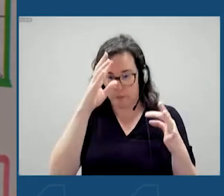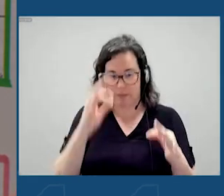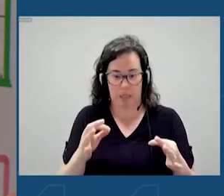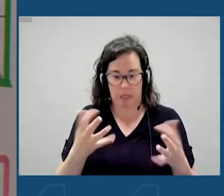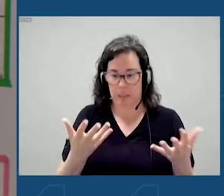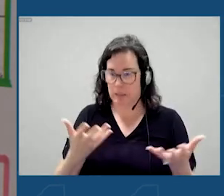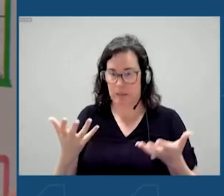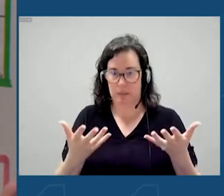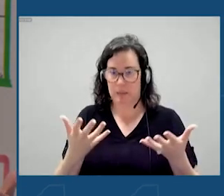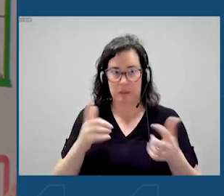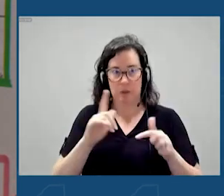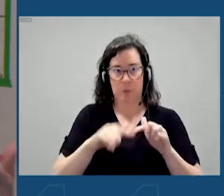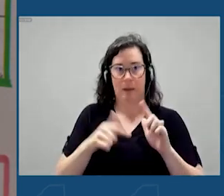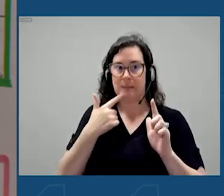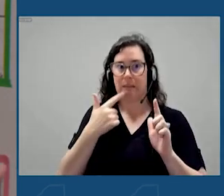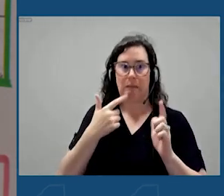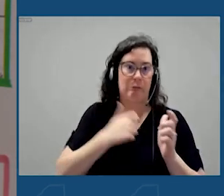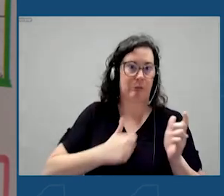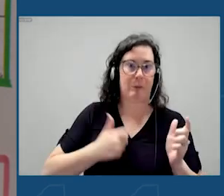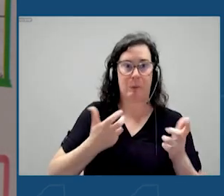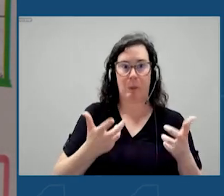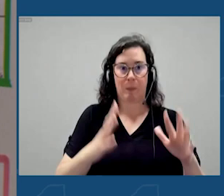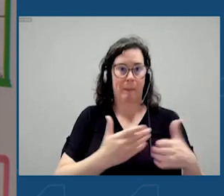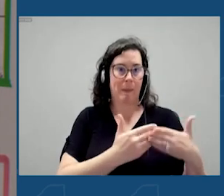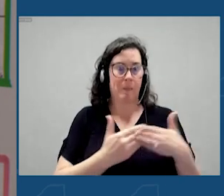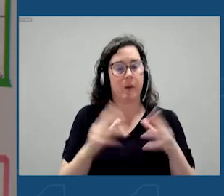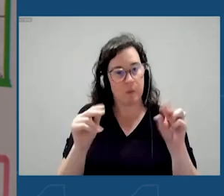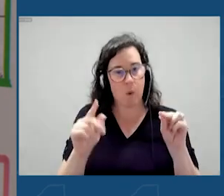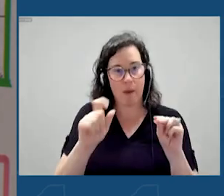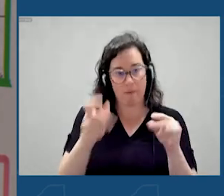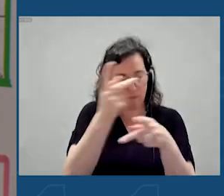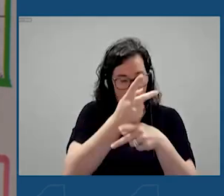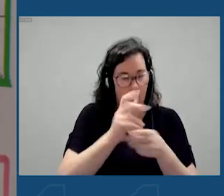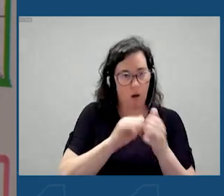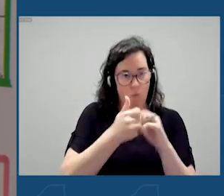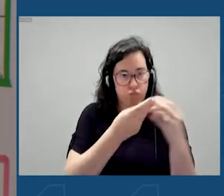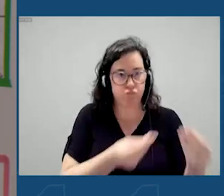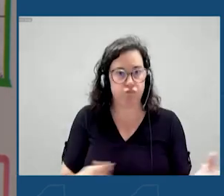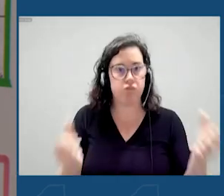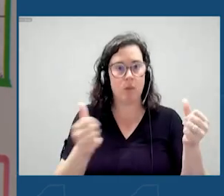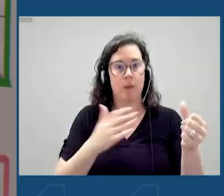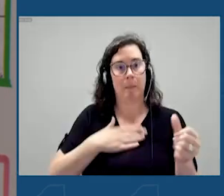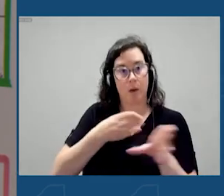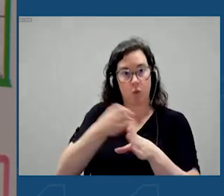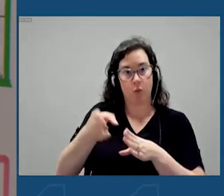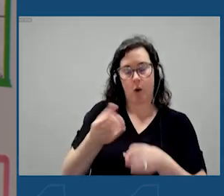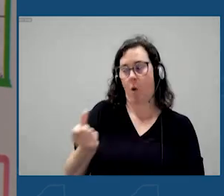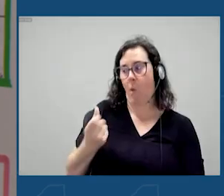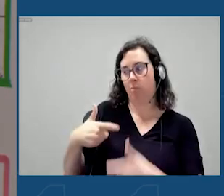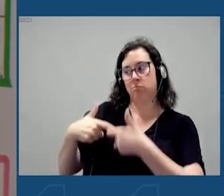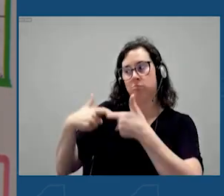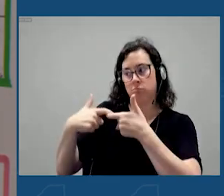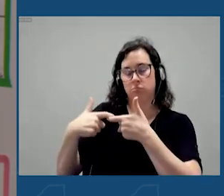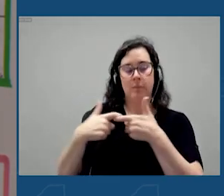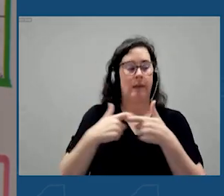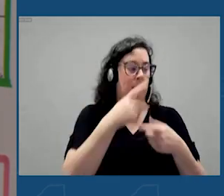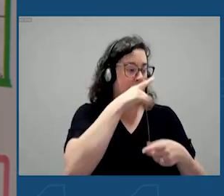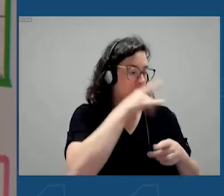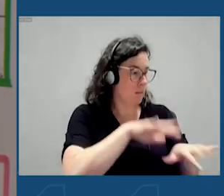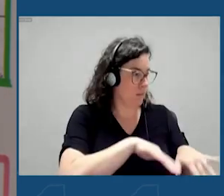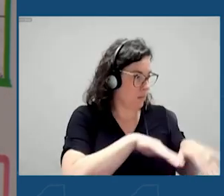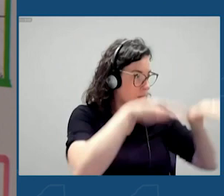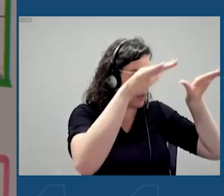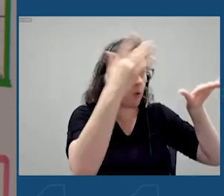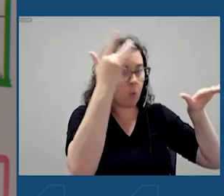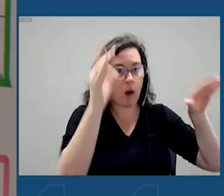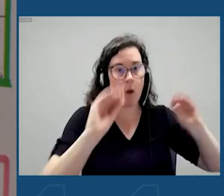baby back. We have to make this work. So I put my career on hold to raise the kids because there were no options